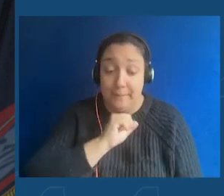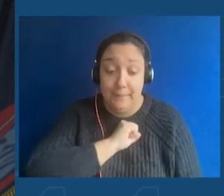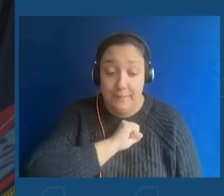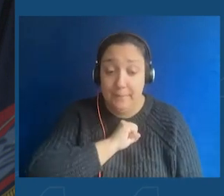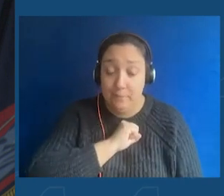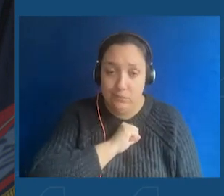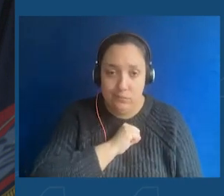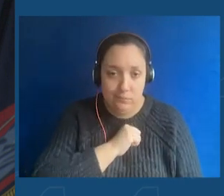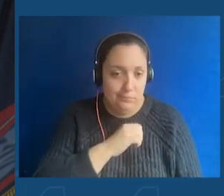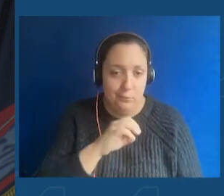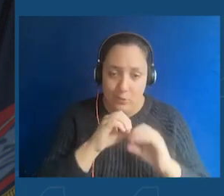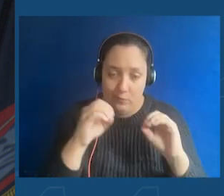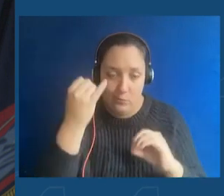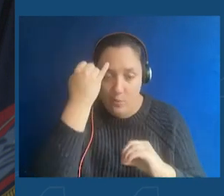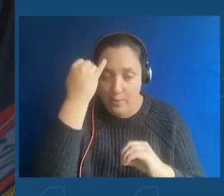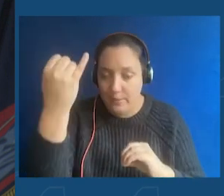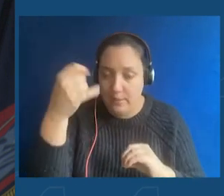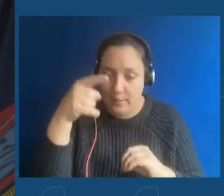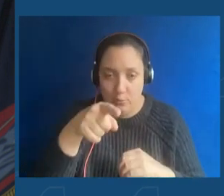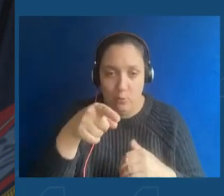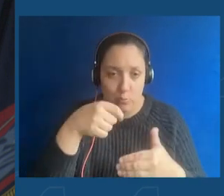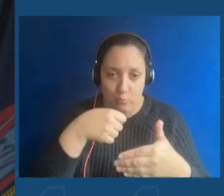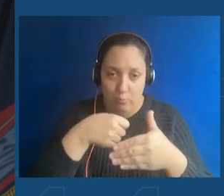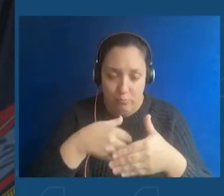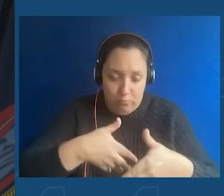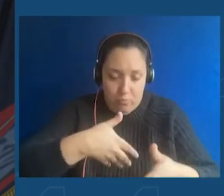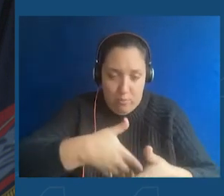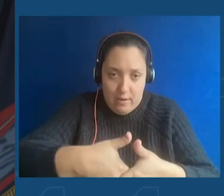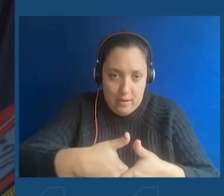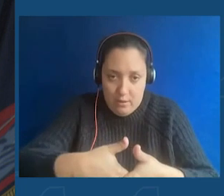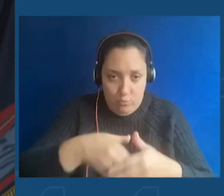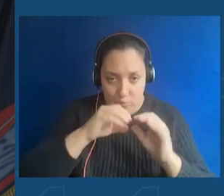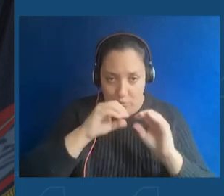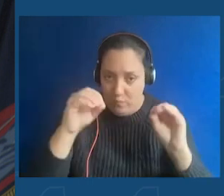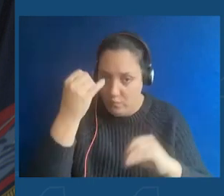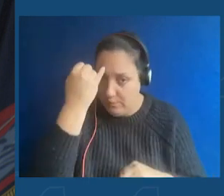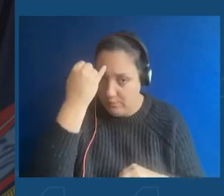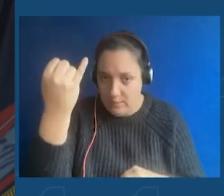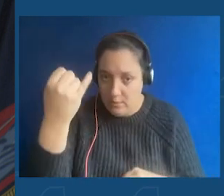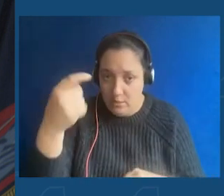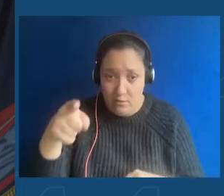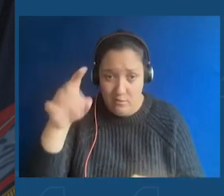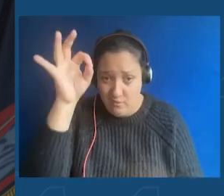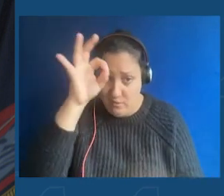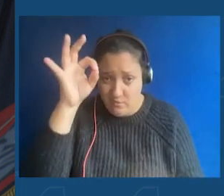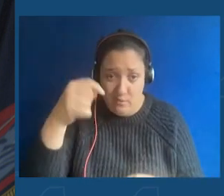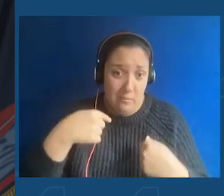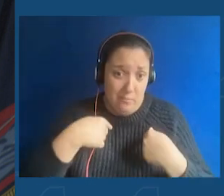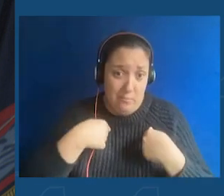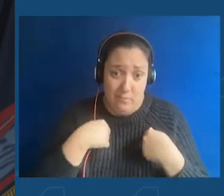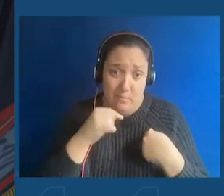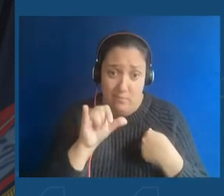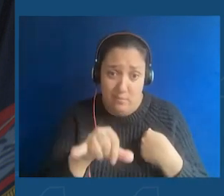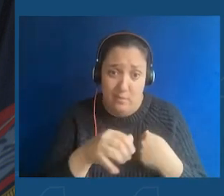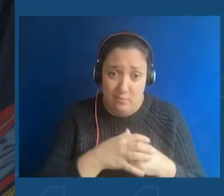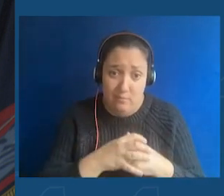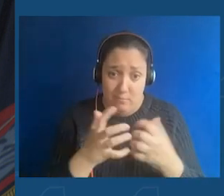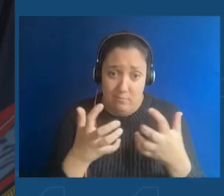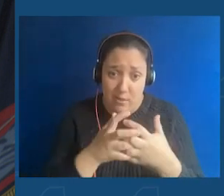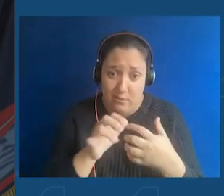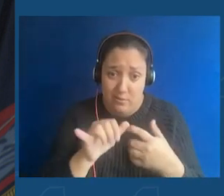pregnant after 6 weeks in so many cases. You just don't know. I would be in that category.